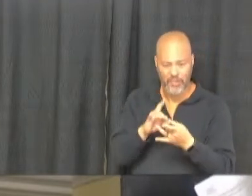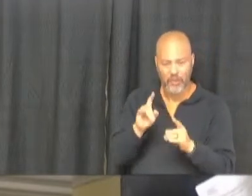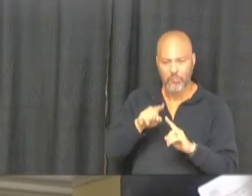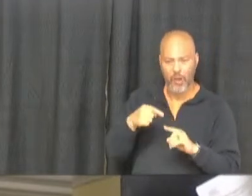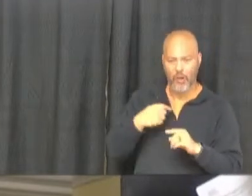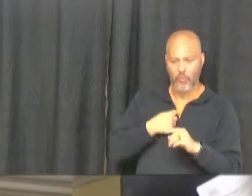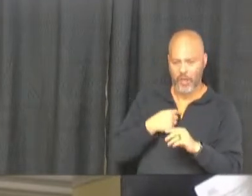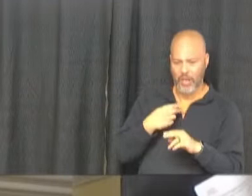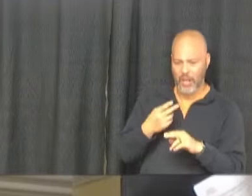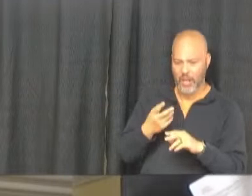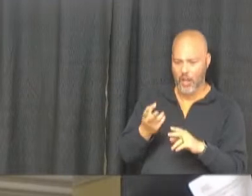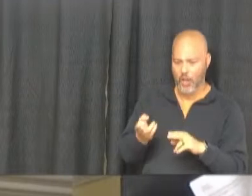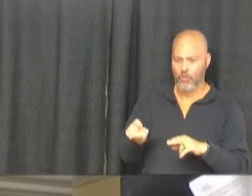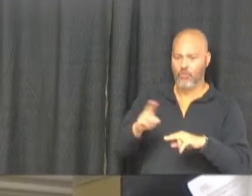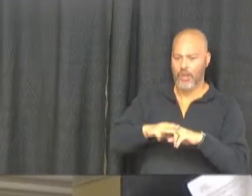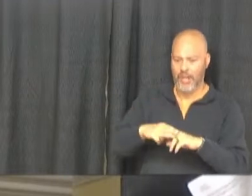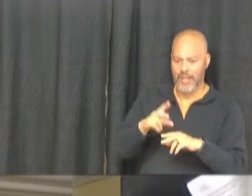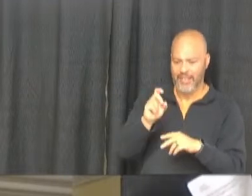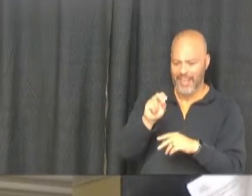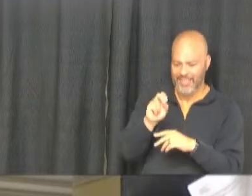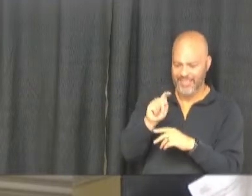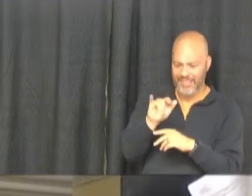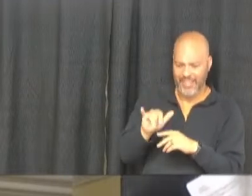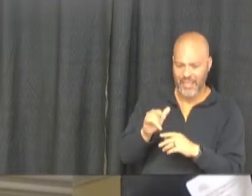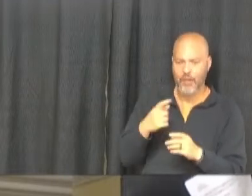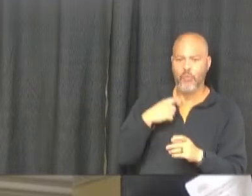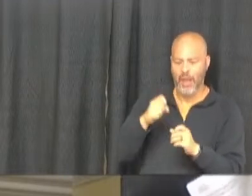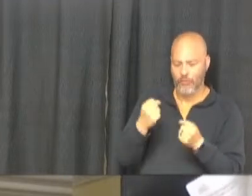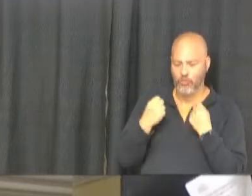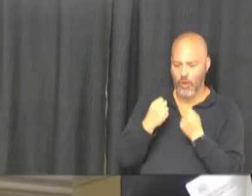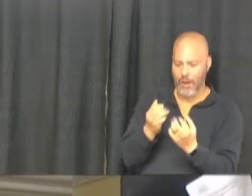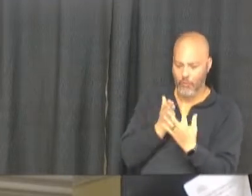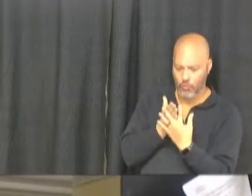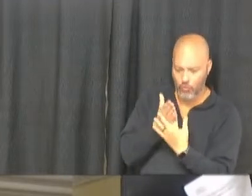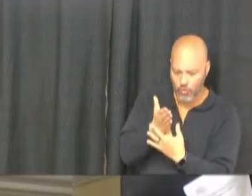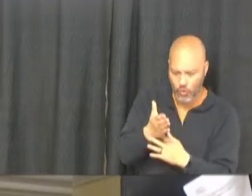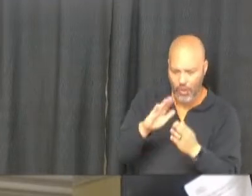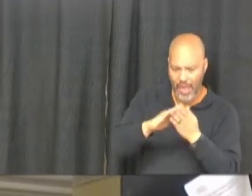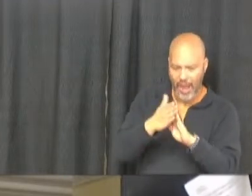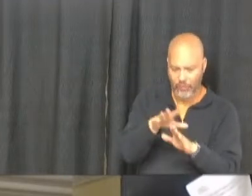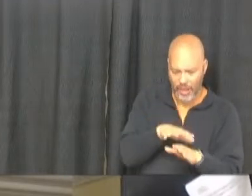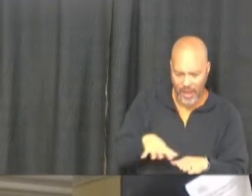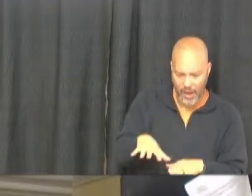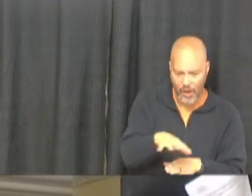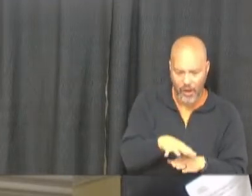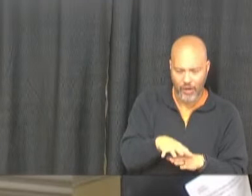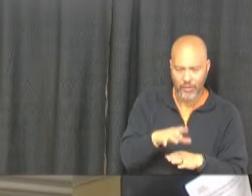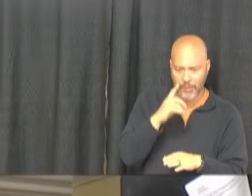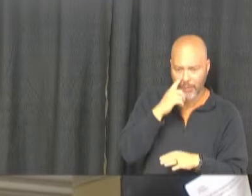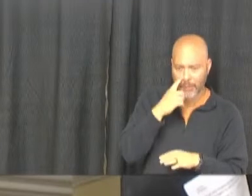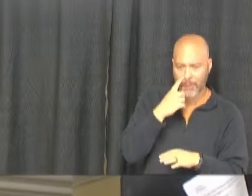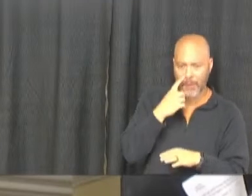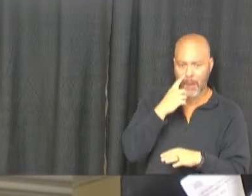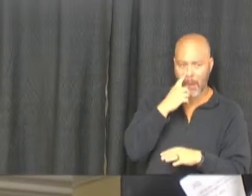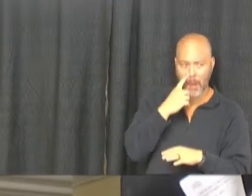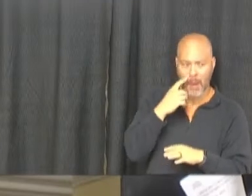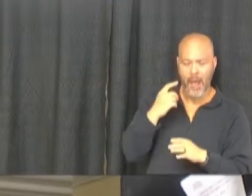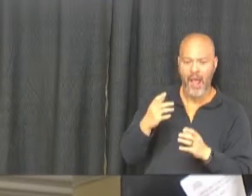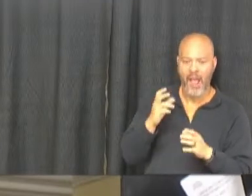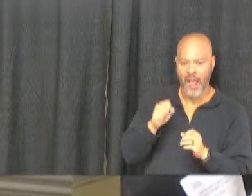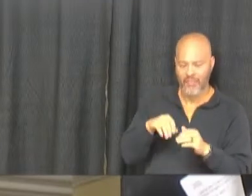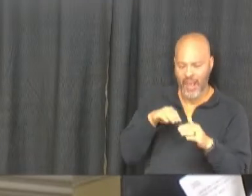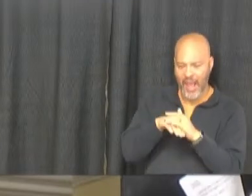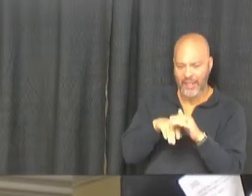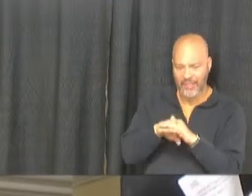the density in the back. So the cars will have to drive through the neighborhoods. The higher density will be in the back of the neighborhood. And I'll have